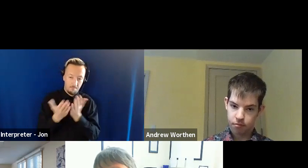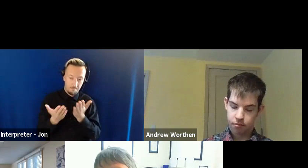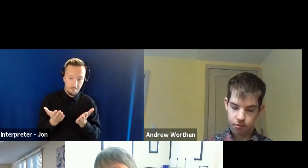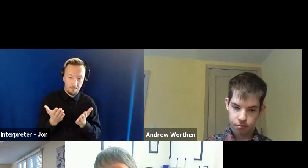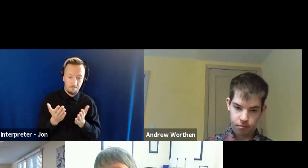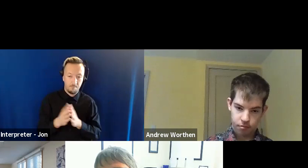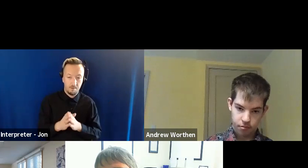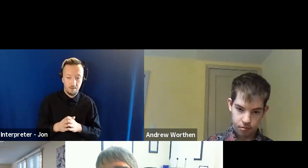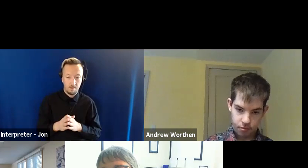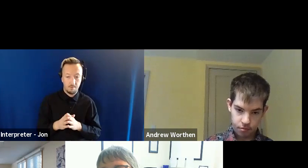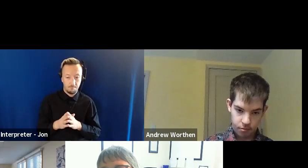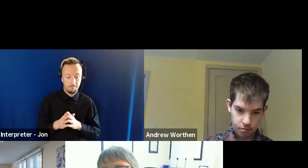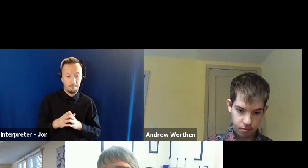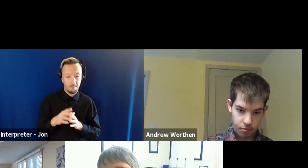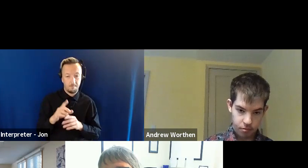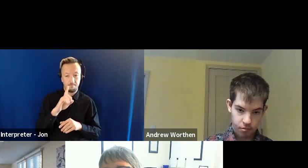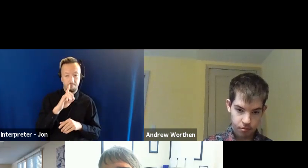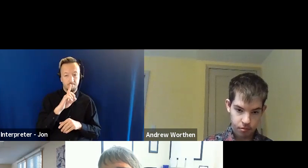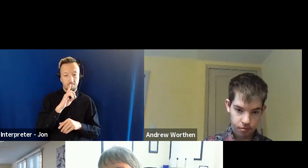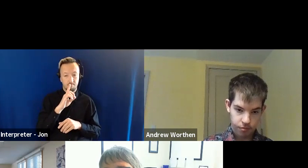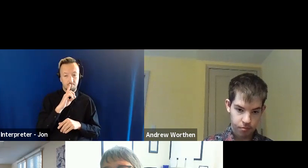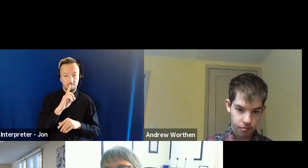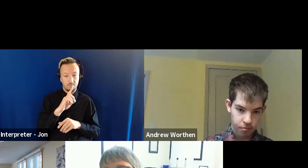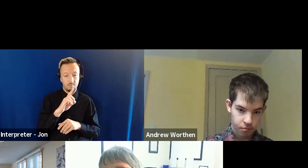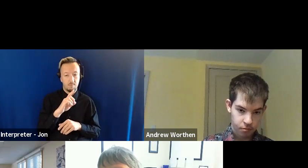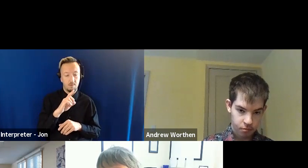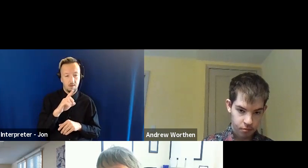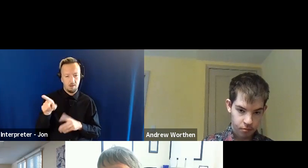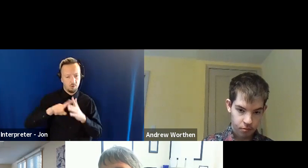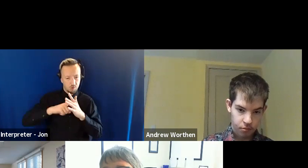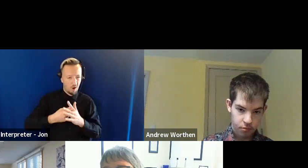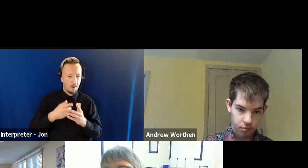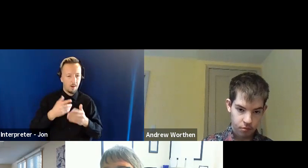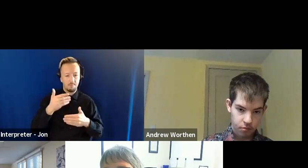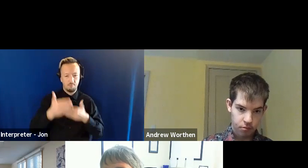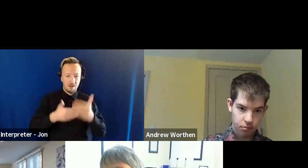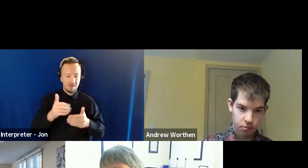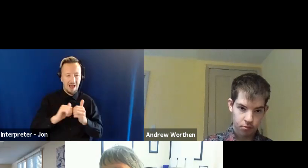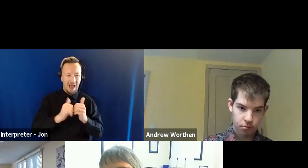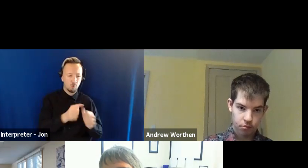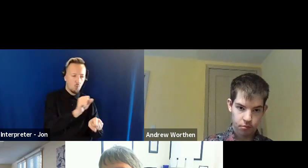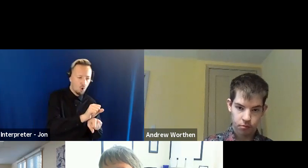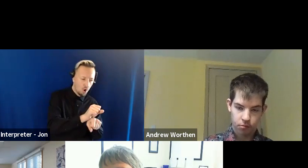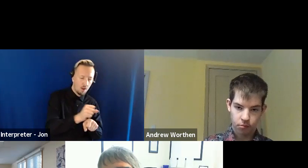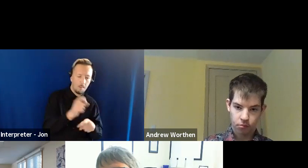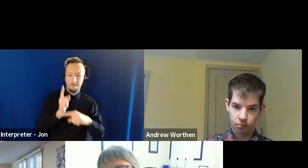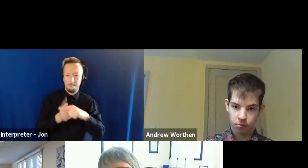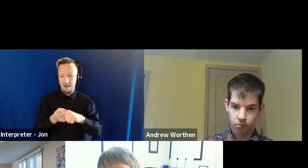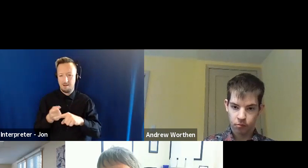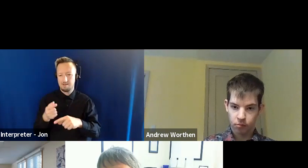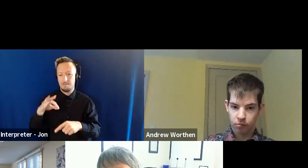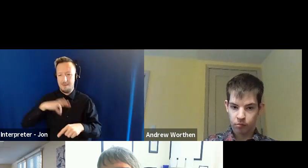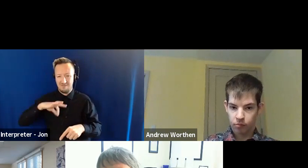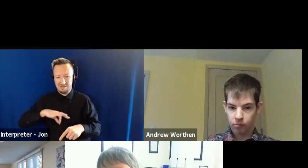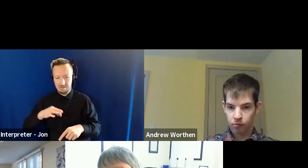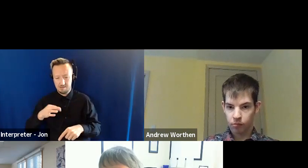I think, the whole movement around being able to work and being on benefits and bringing that together. And what a great